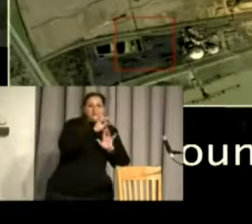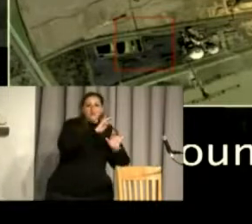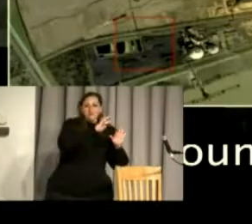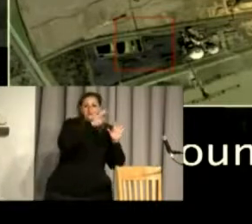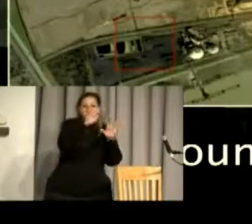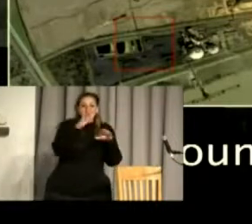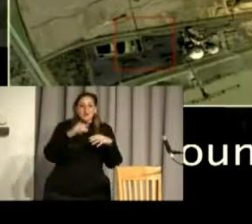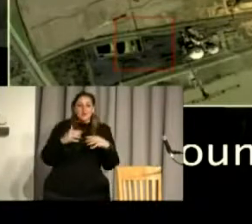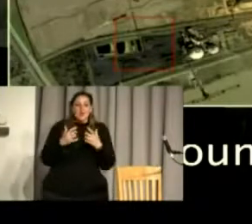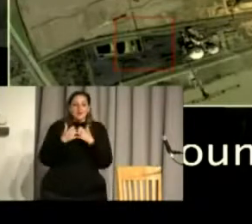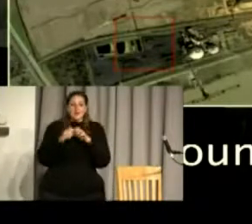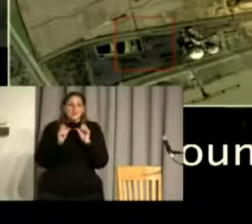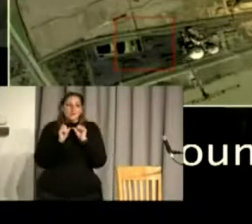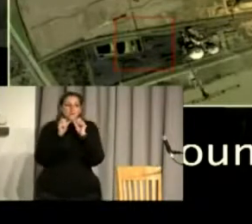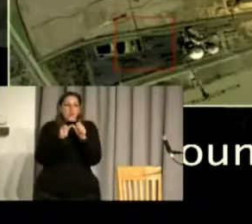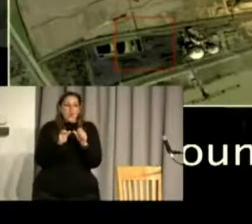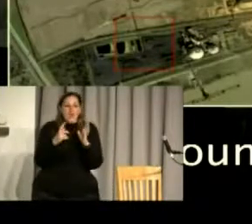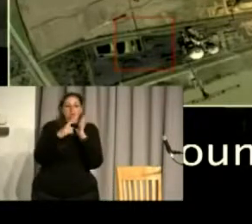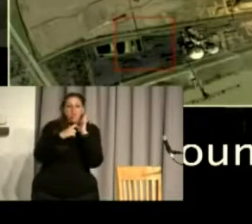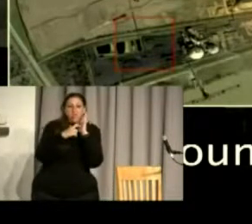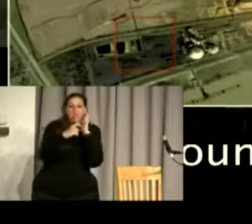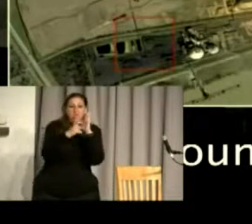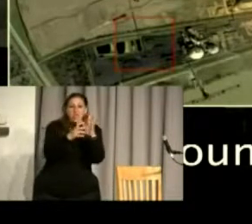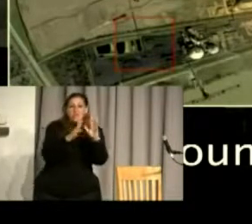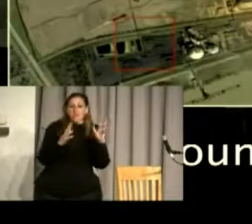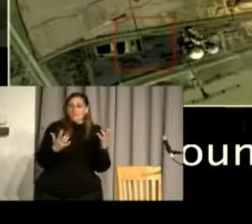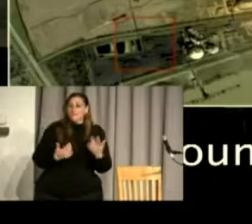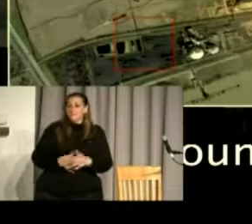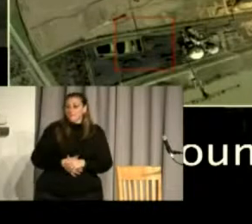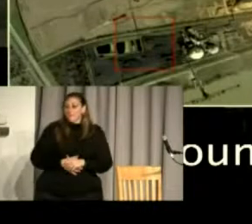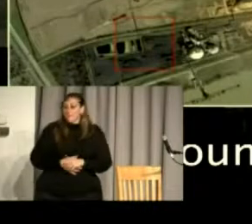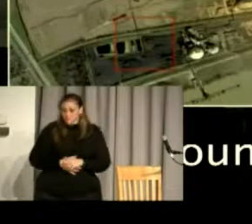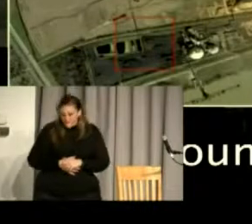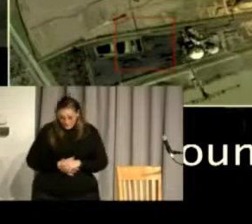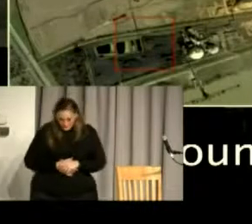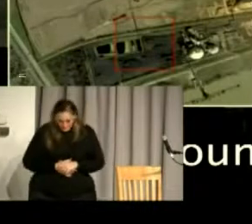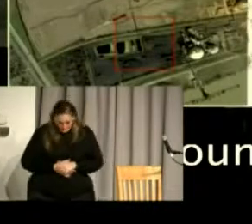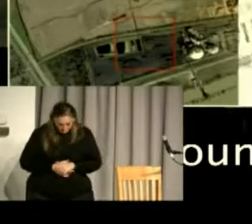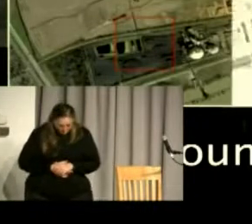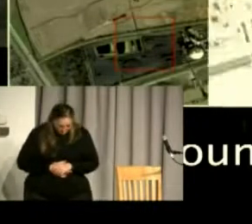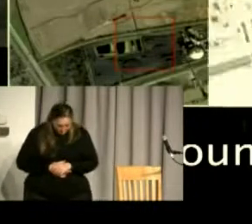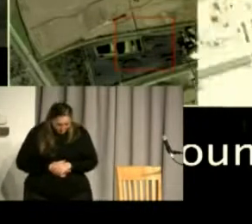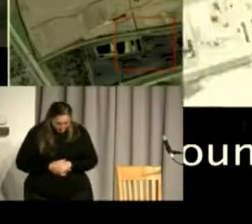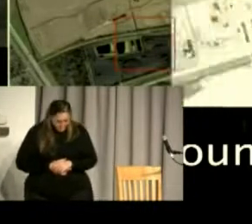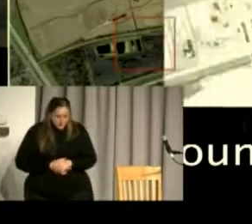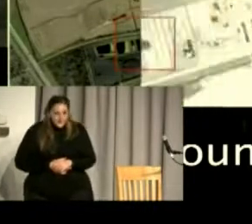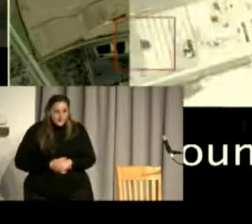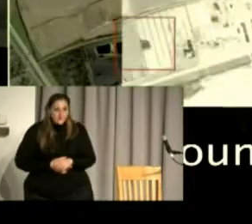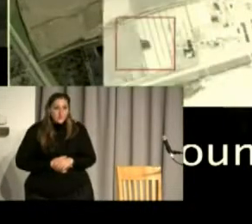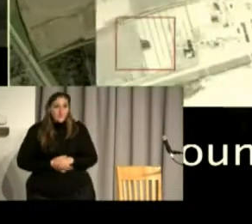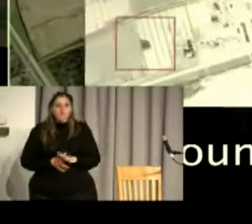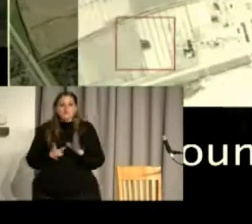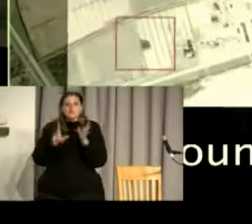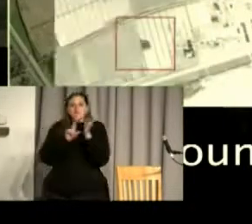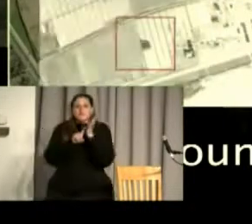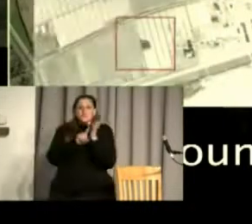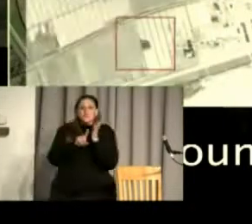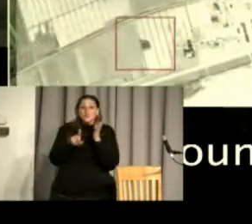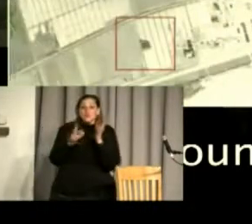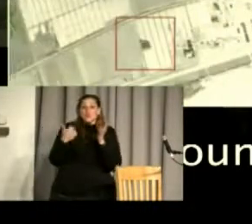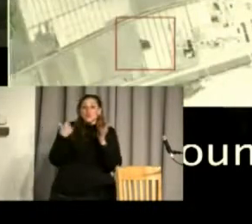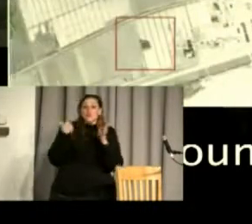the continuation of industrial agriculture. So our research enables